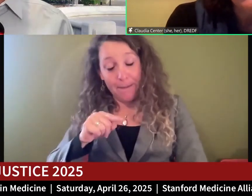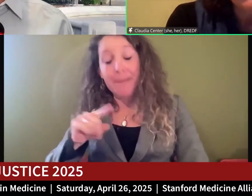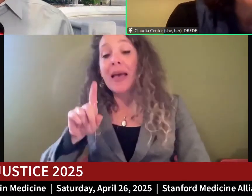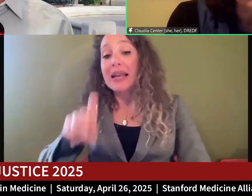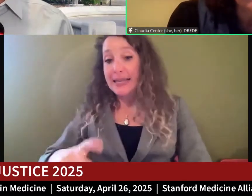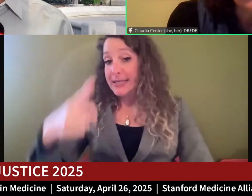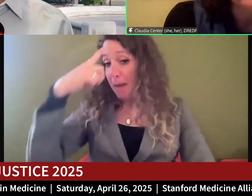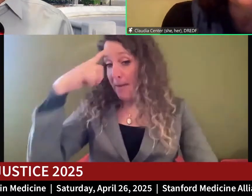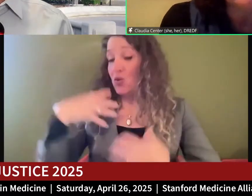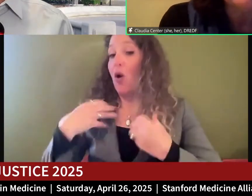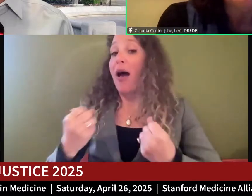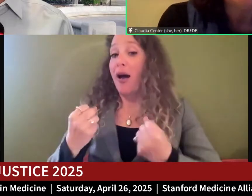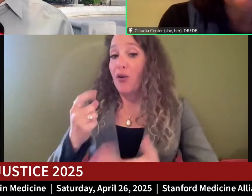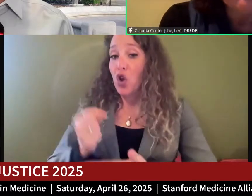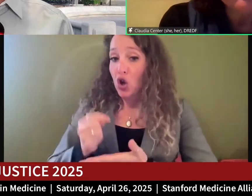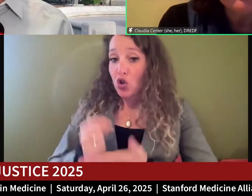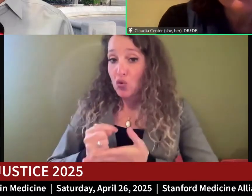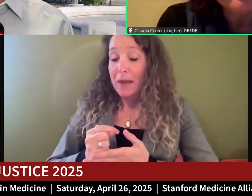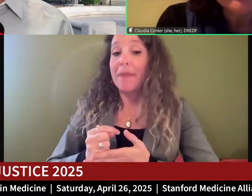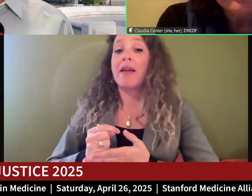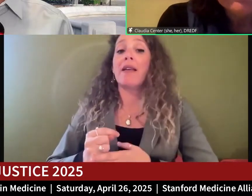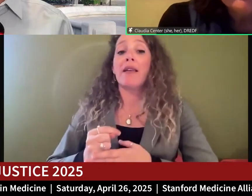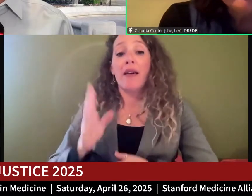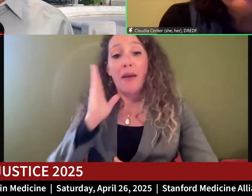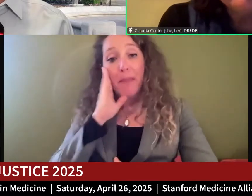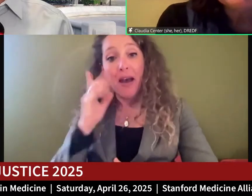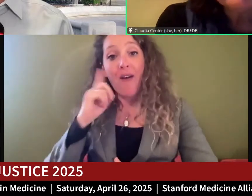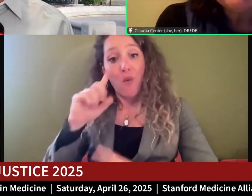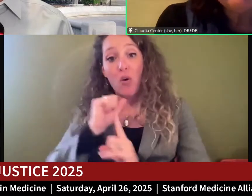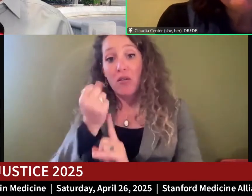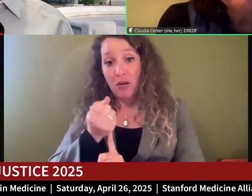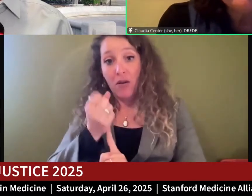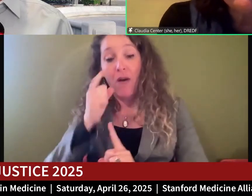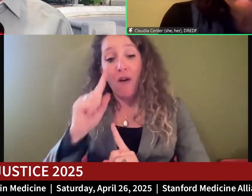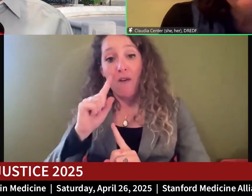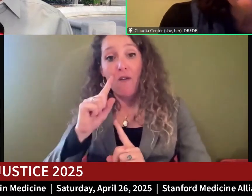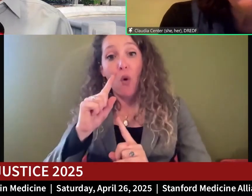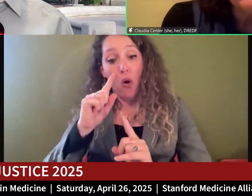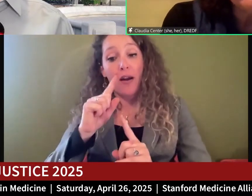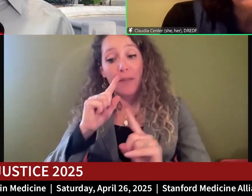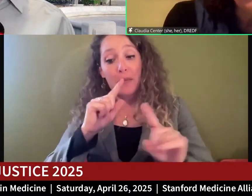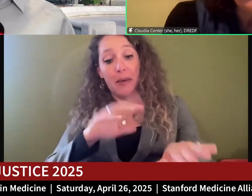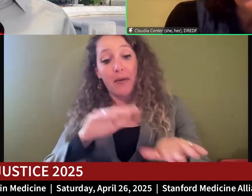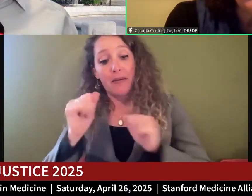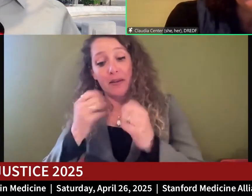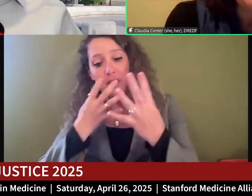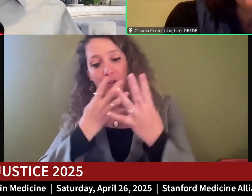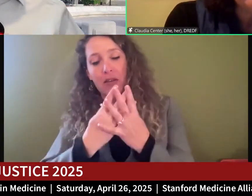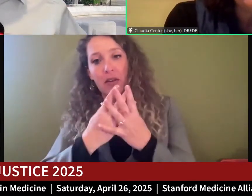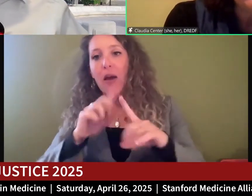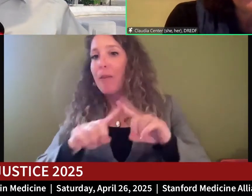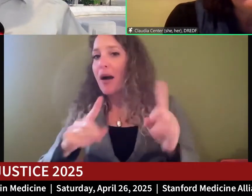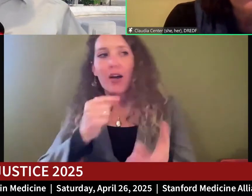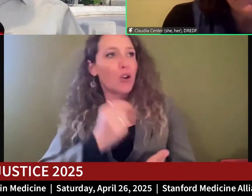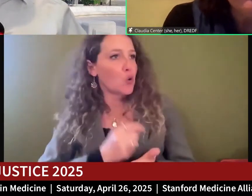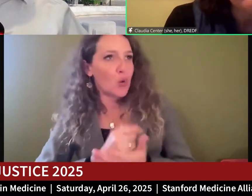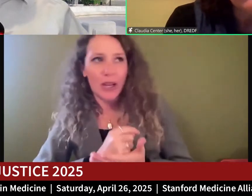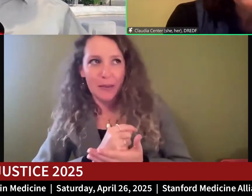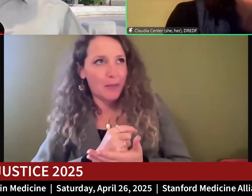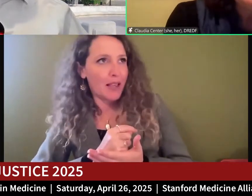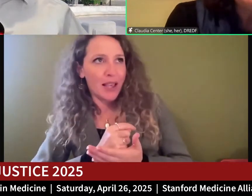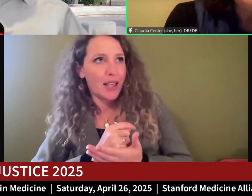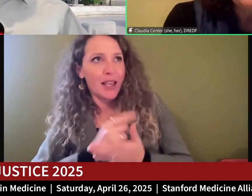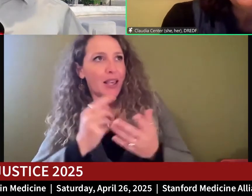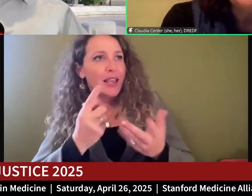treatment bed as a condition to be released. And the treatment beds are saying, well, we won't take you unless you have